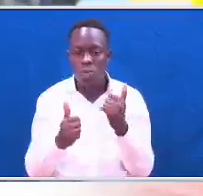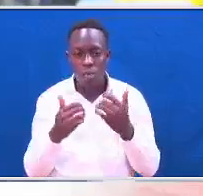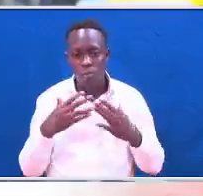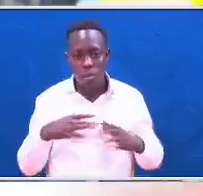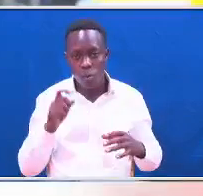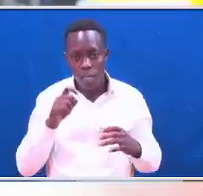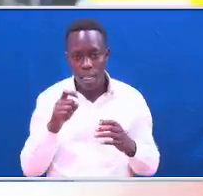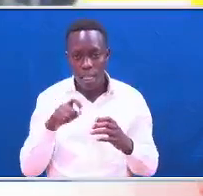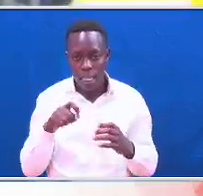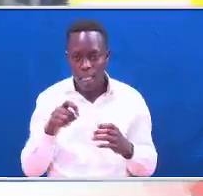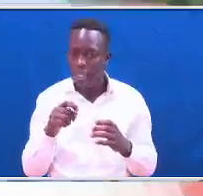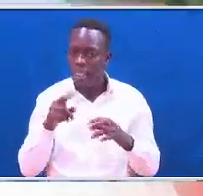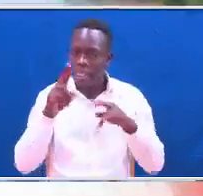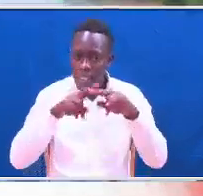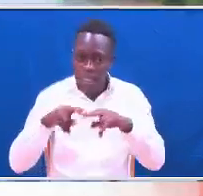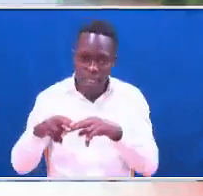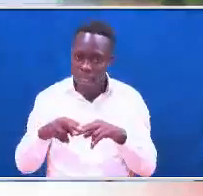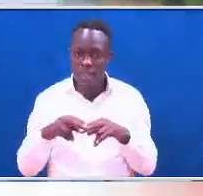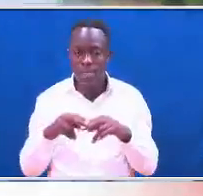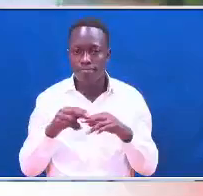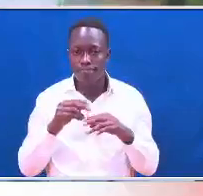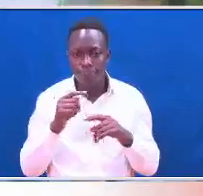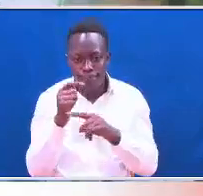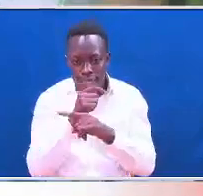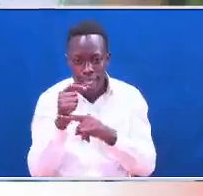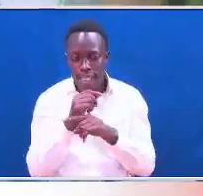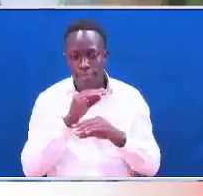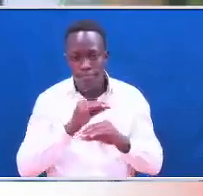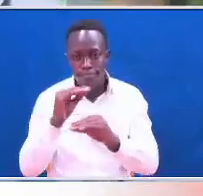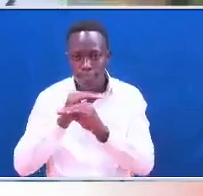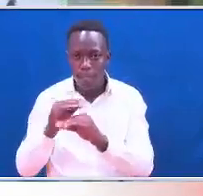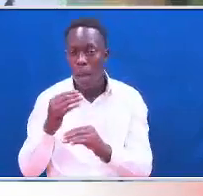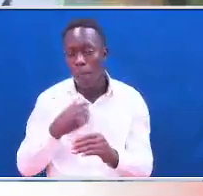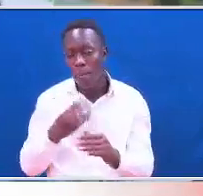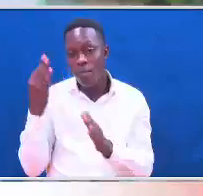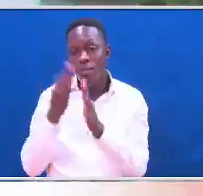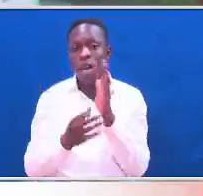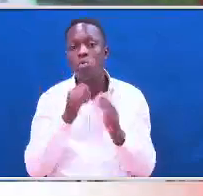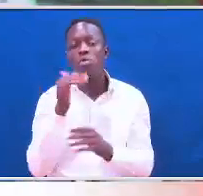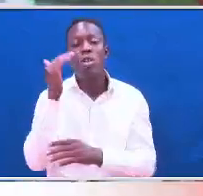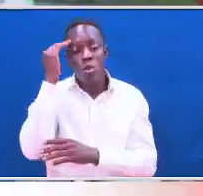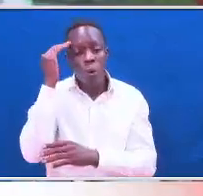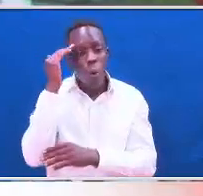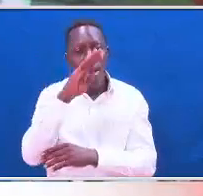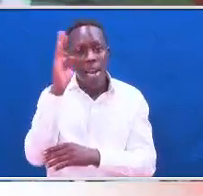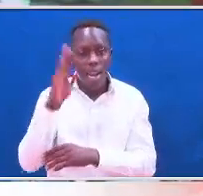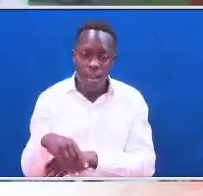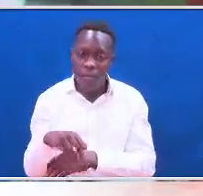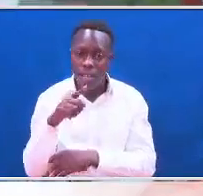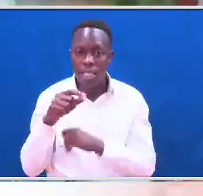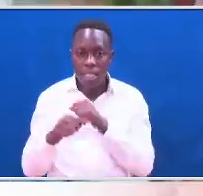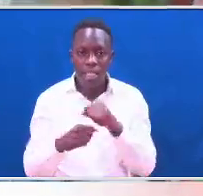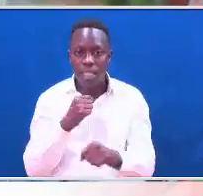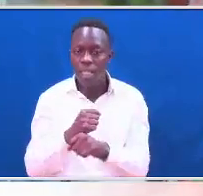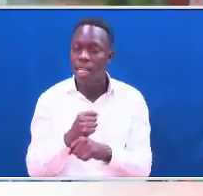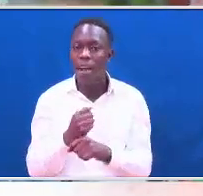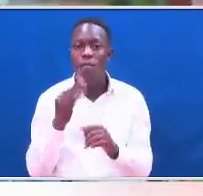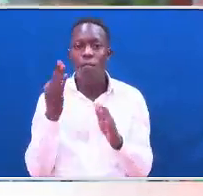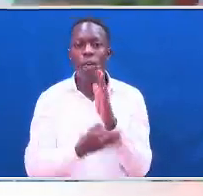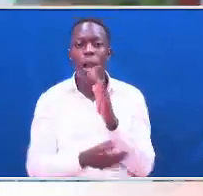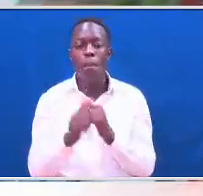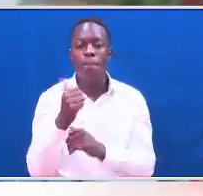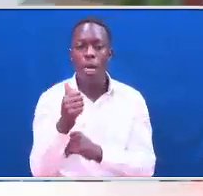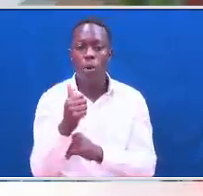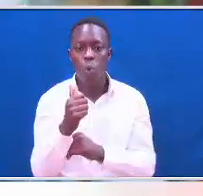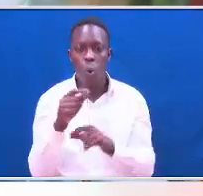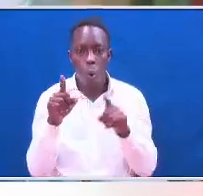chini wafundishwe. Mambo ya filing sijui na sijui sijafanya returning this year. Na